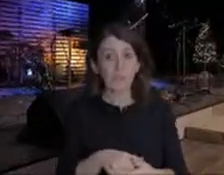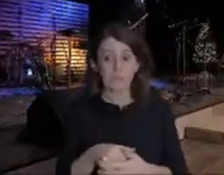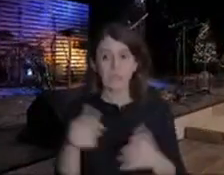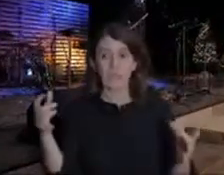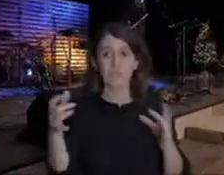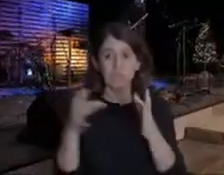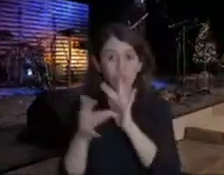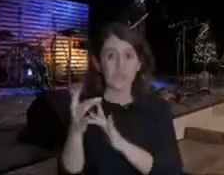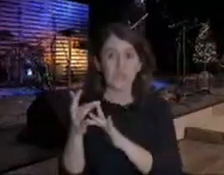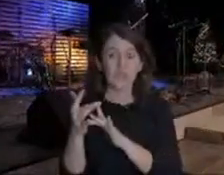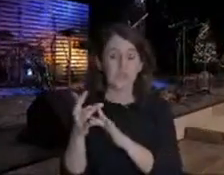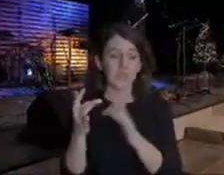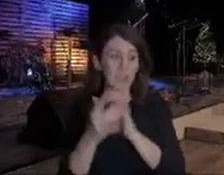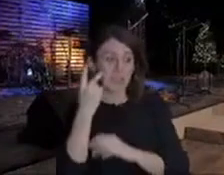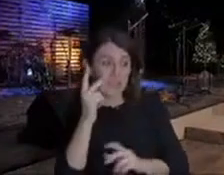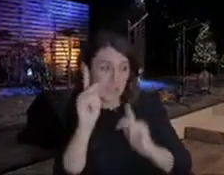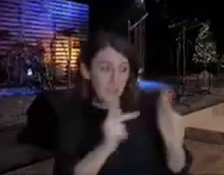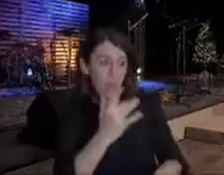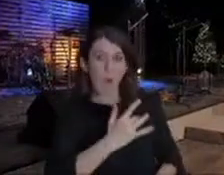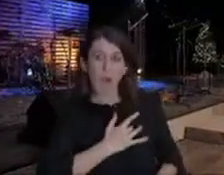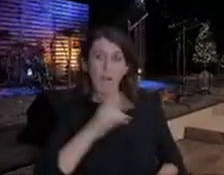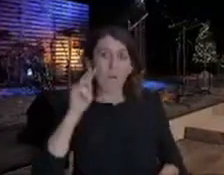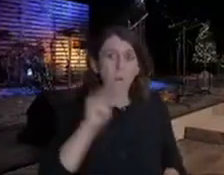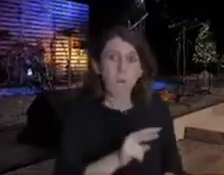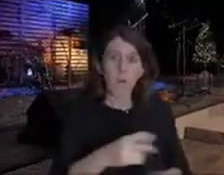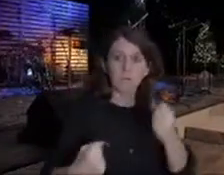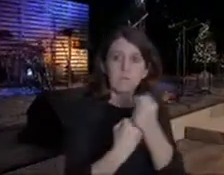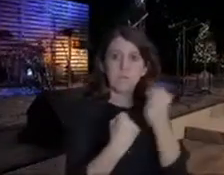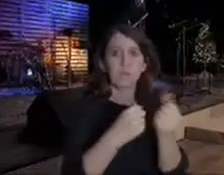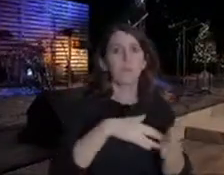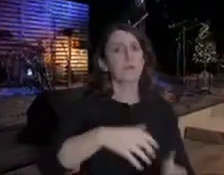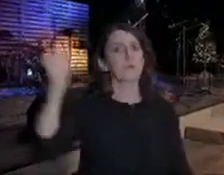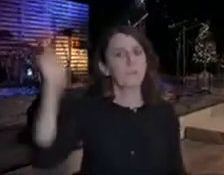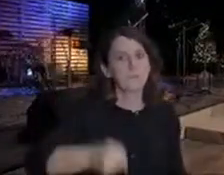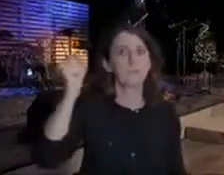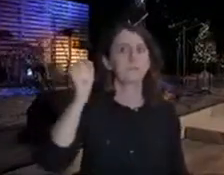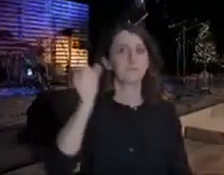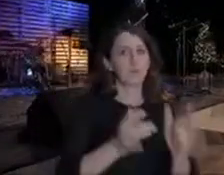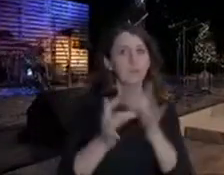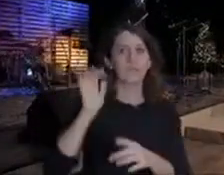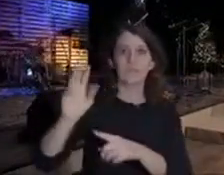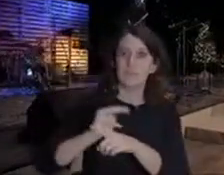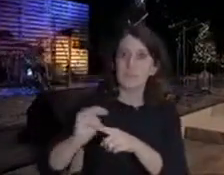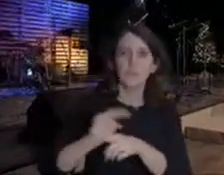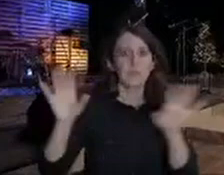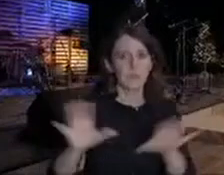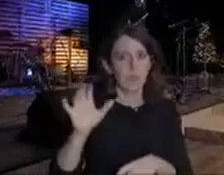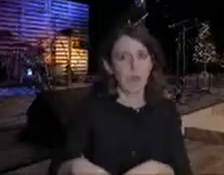and contends for the weak? Absolutely. All right, this is what Jesus' ministry was all about.